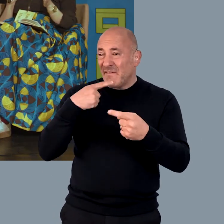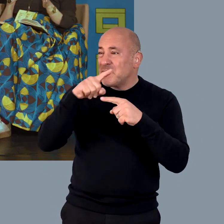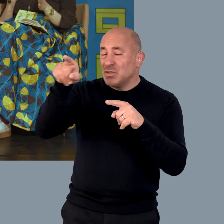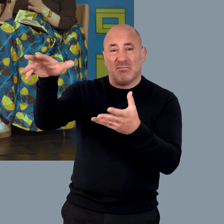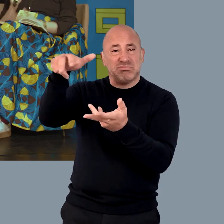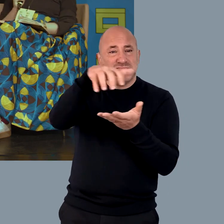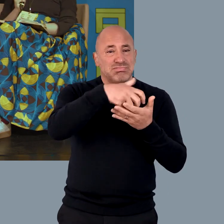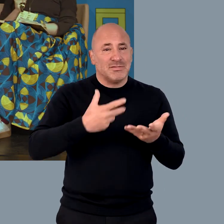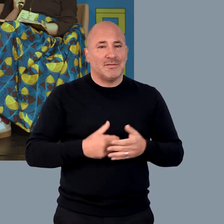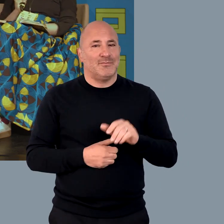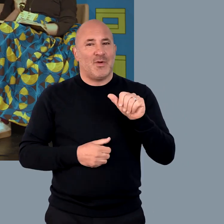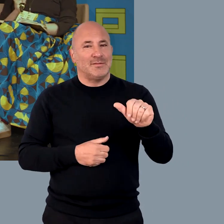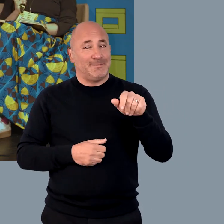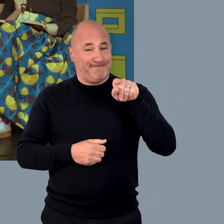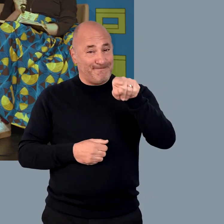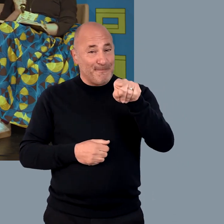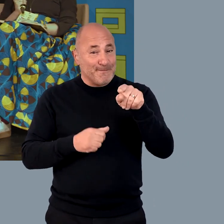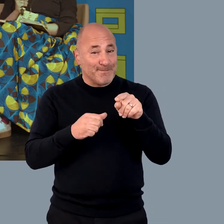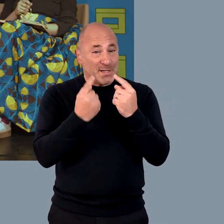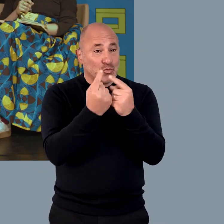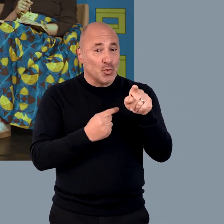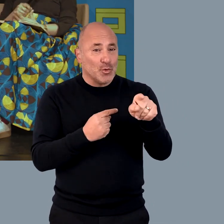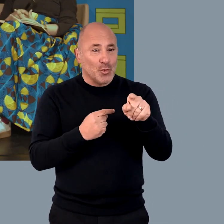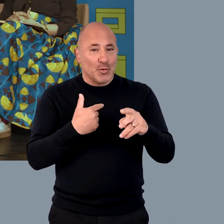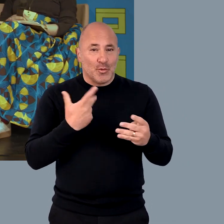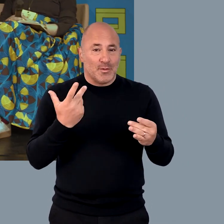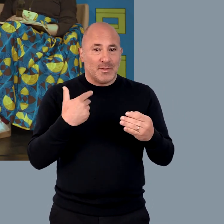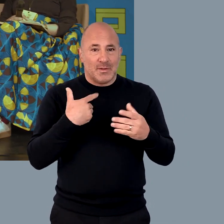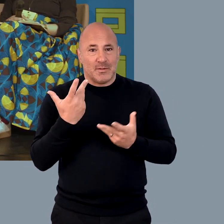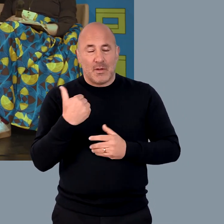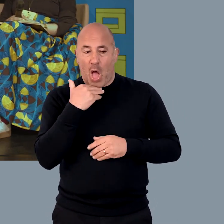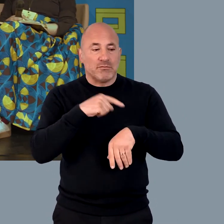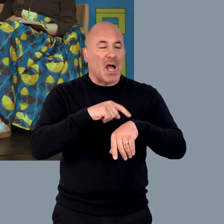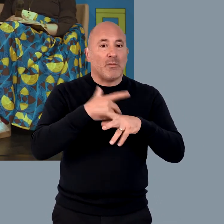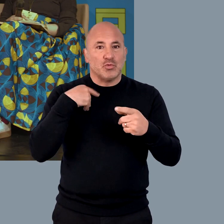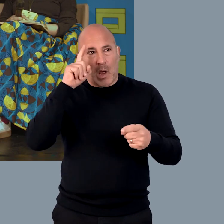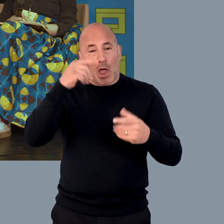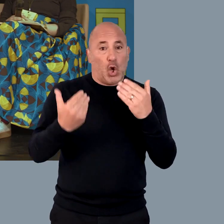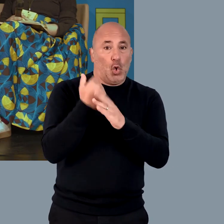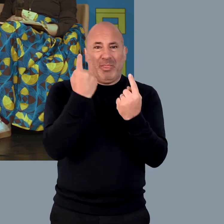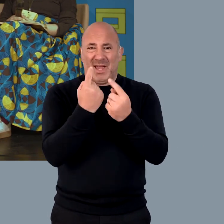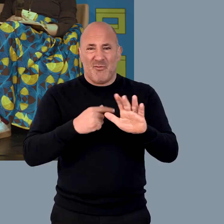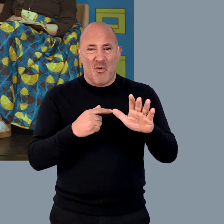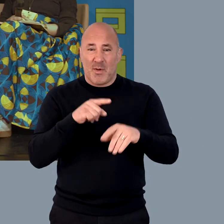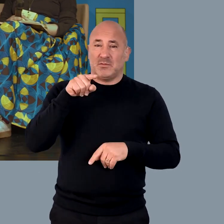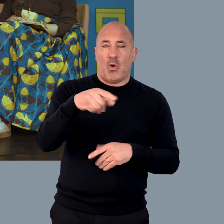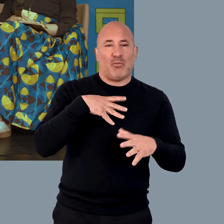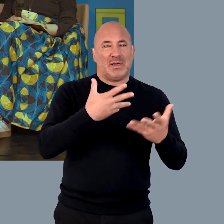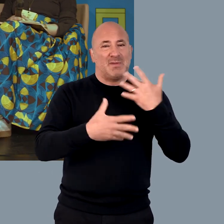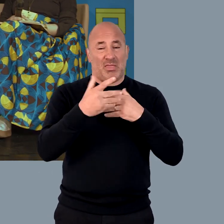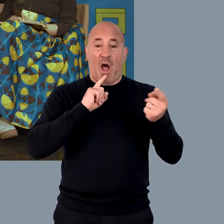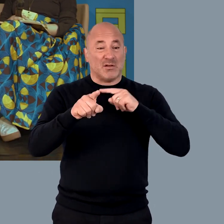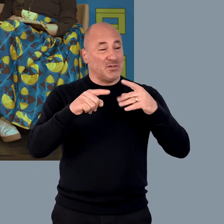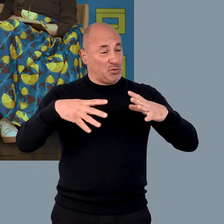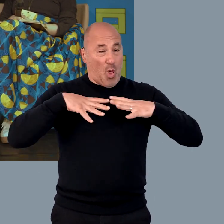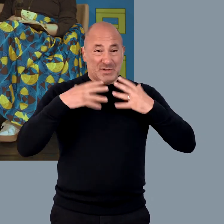of stuff out there already. Yeah, and I think that is indeed the issue. We don't have the time to reinvent the wheel, but as Sara